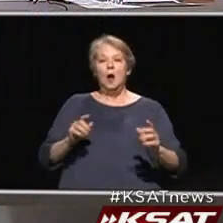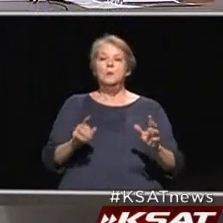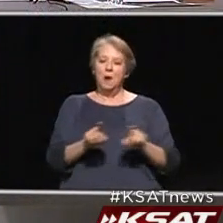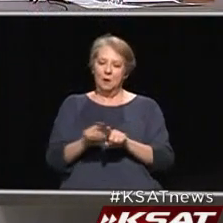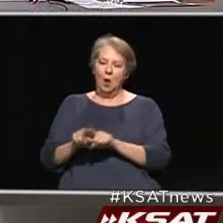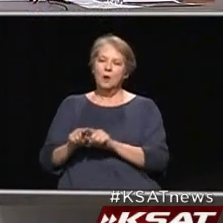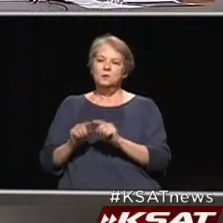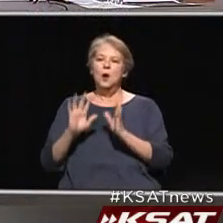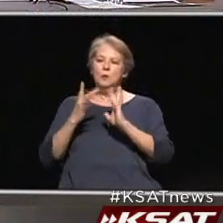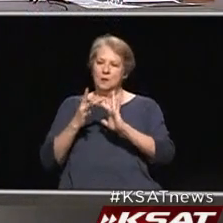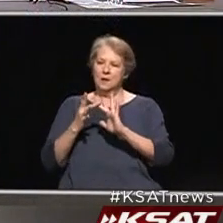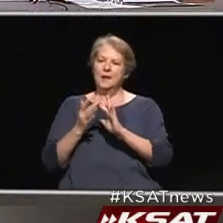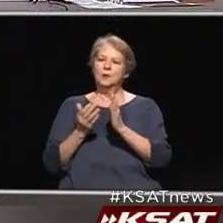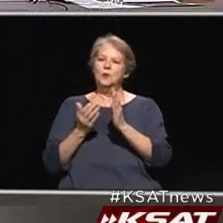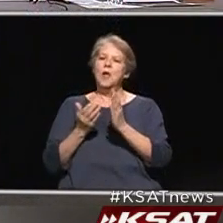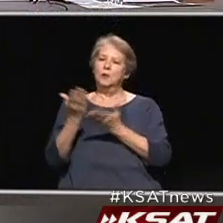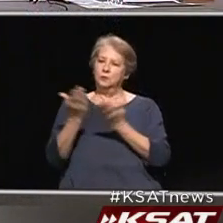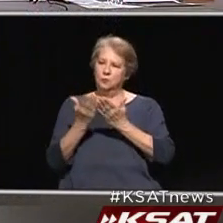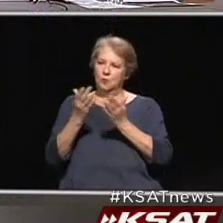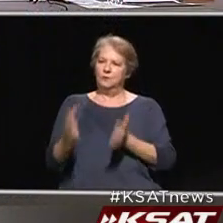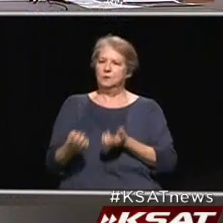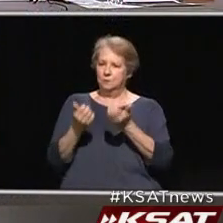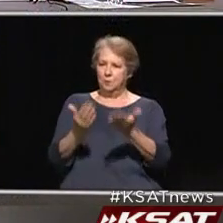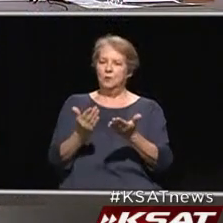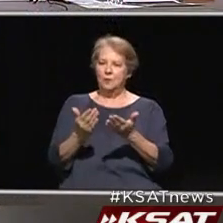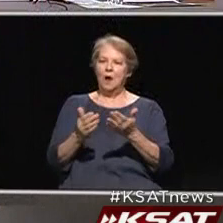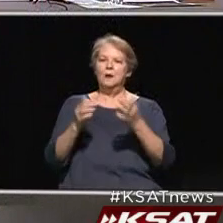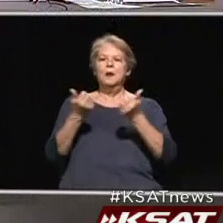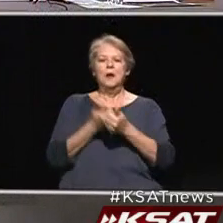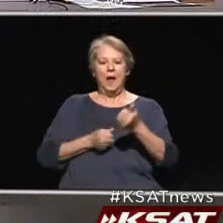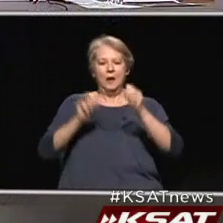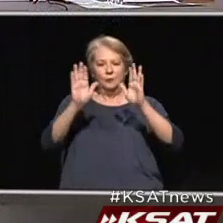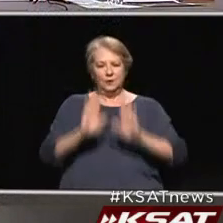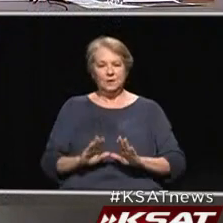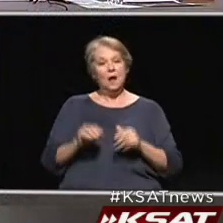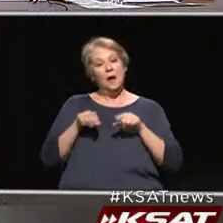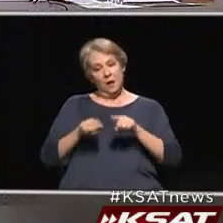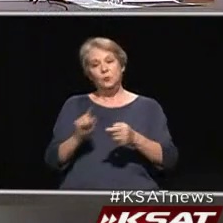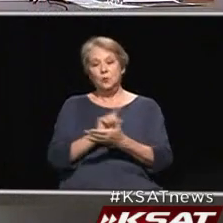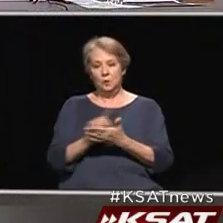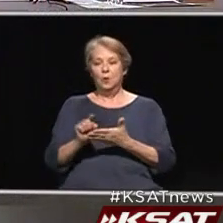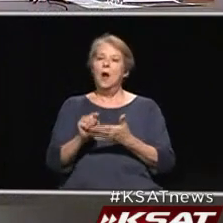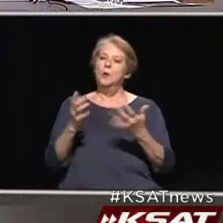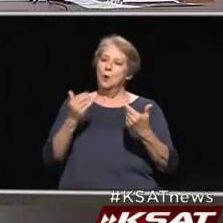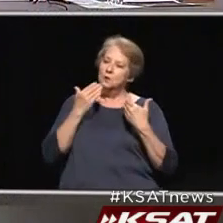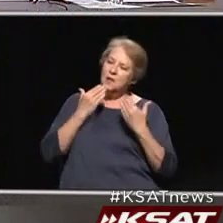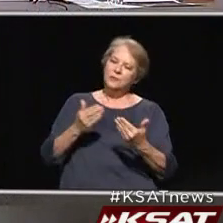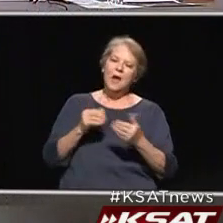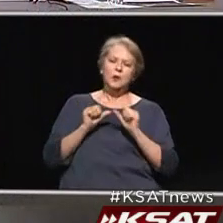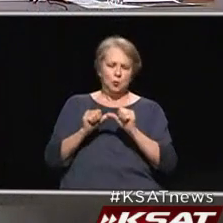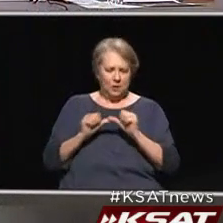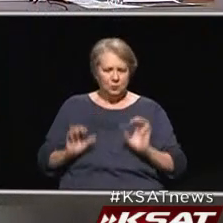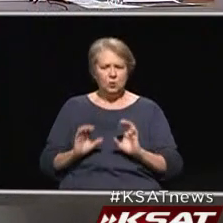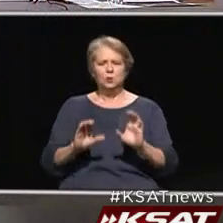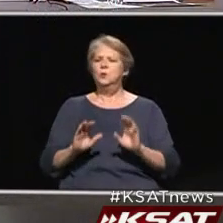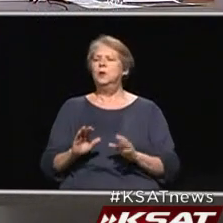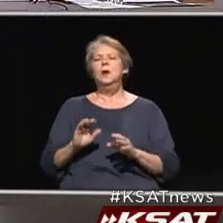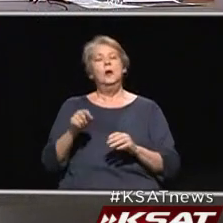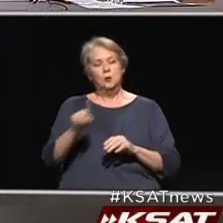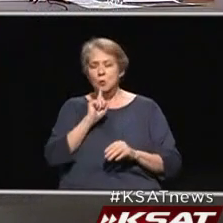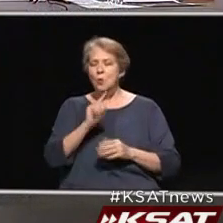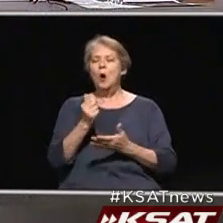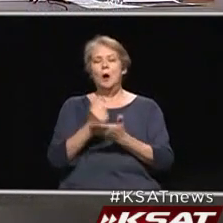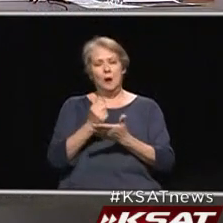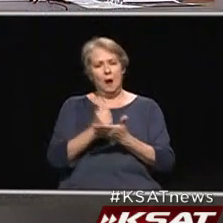online services that are being conducted every Sunday and even throughout the week. So we want to say thank you for that. Keep up the great work. You are helping